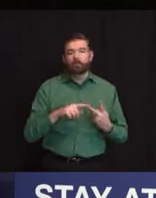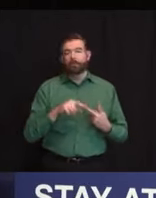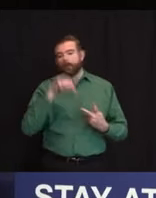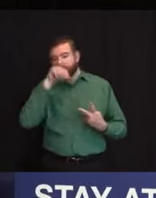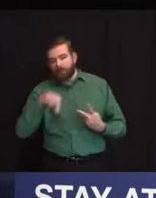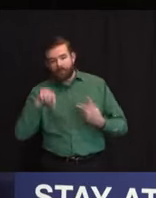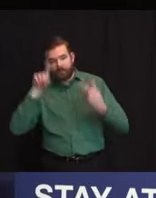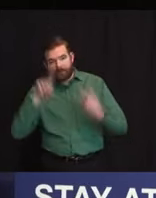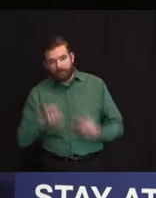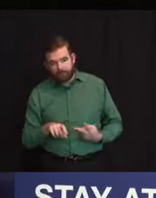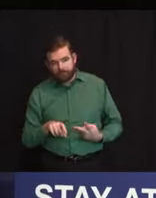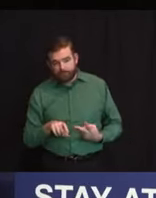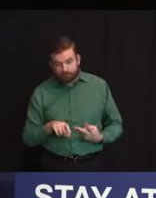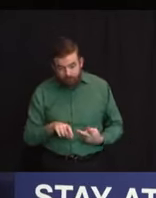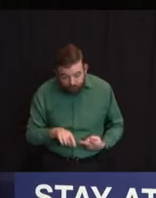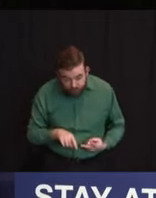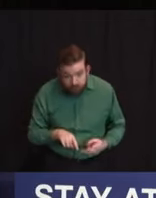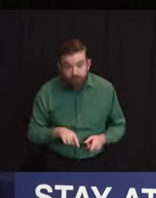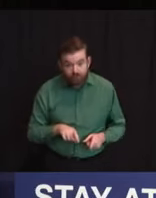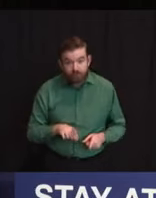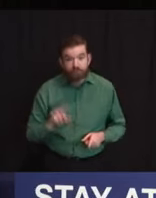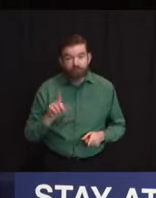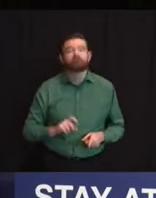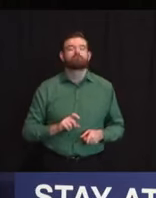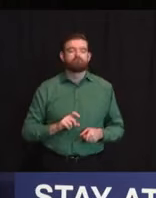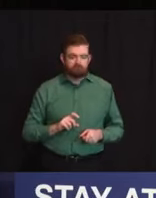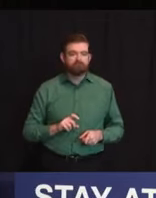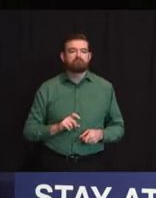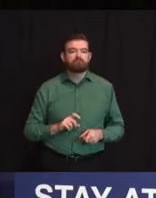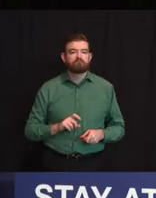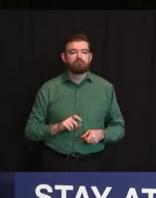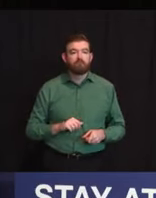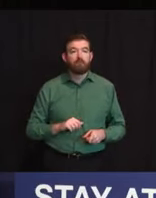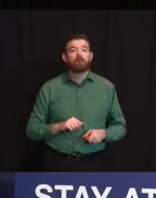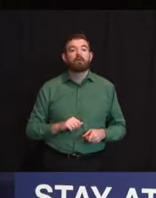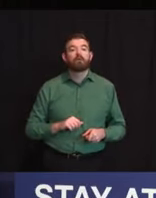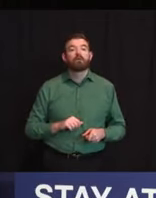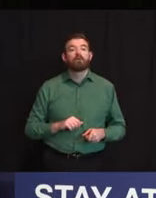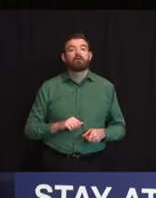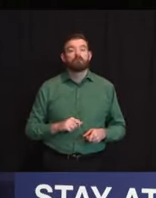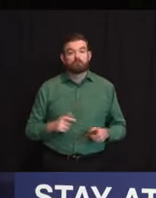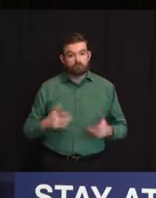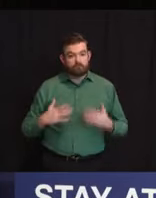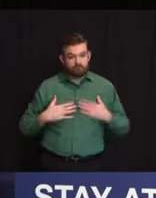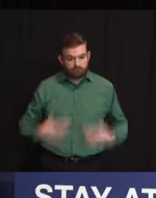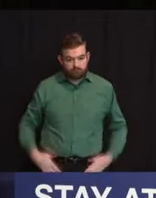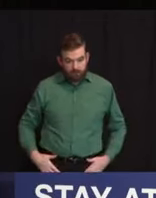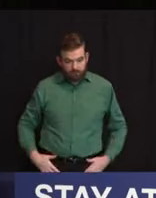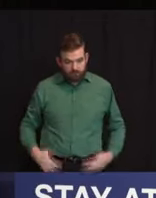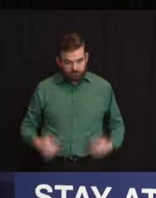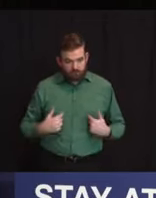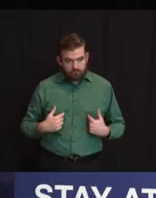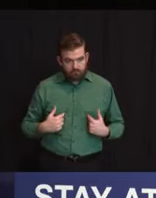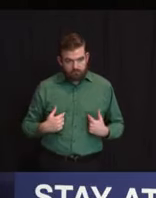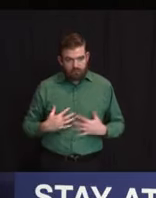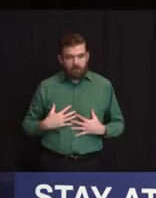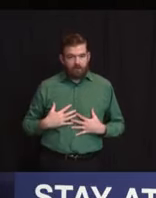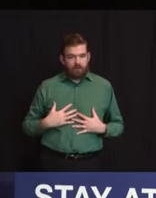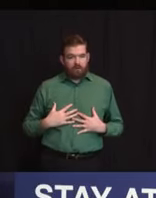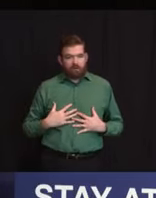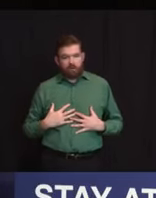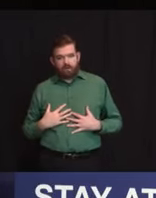time. Then what happens is your body begins to respond to the infection. The way that it responds to the infection is it creates antibodies. Antibodies come